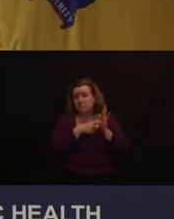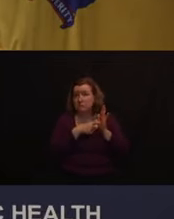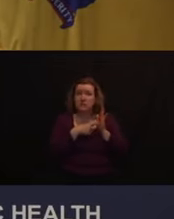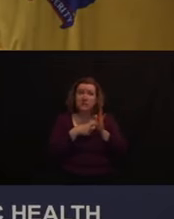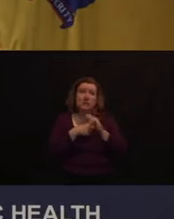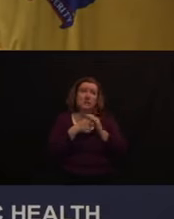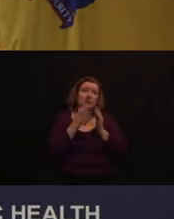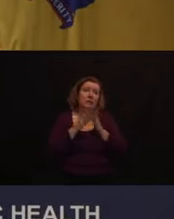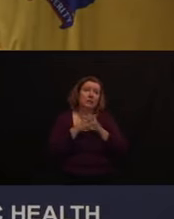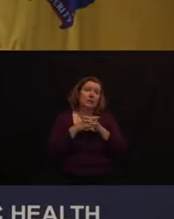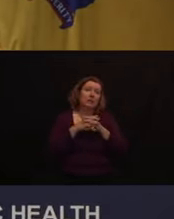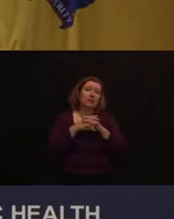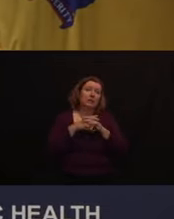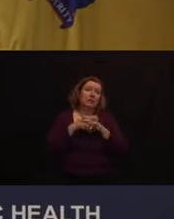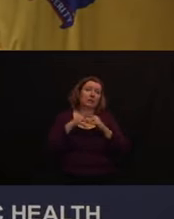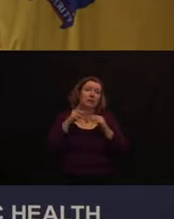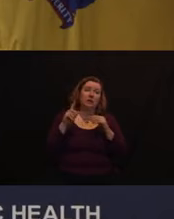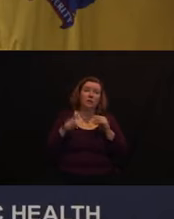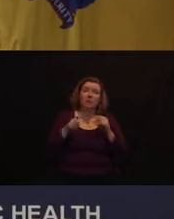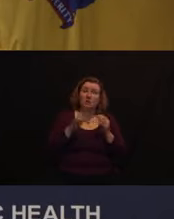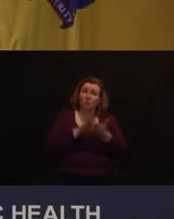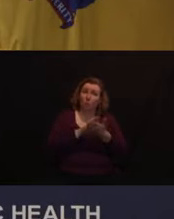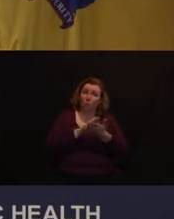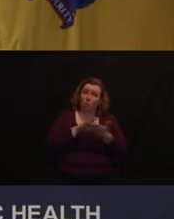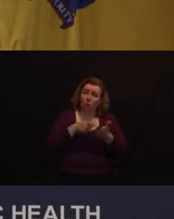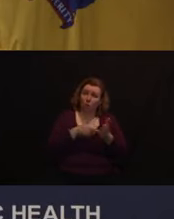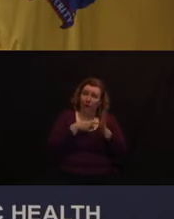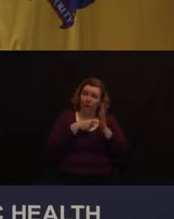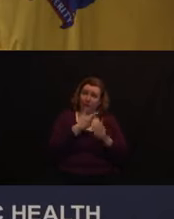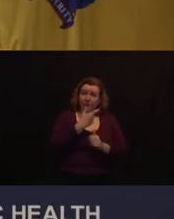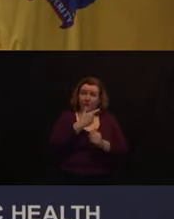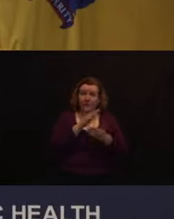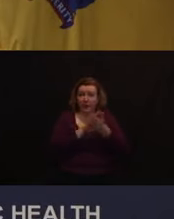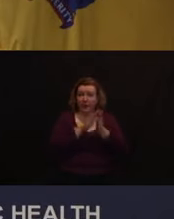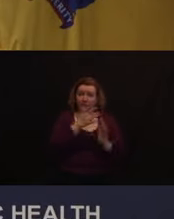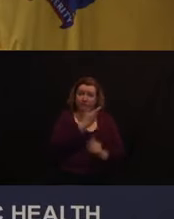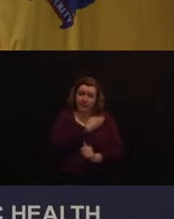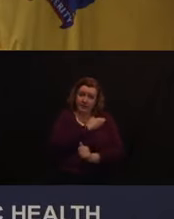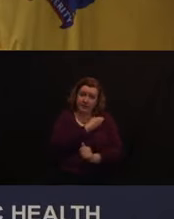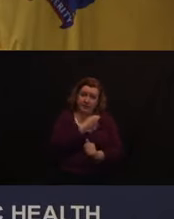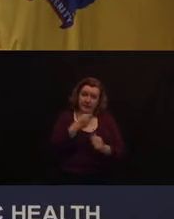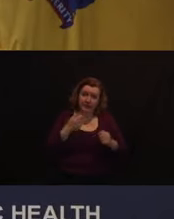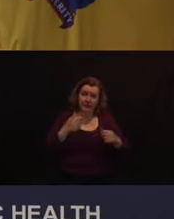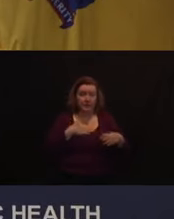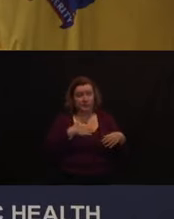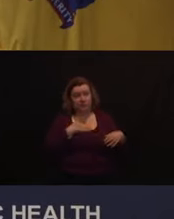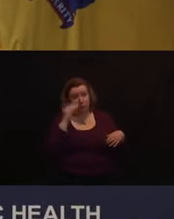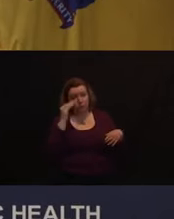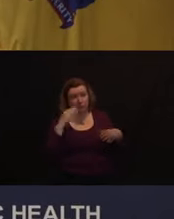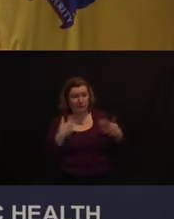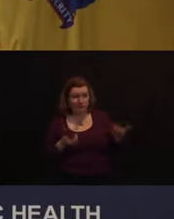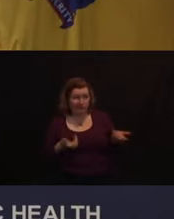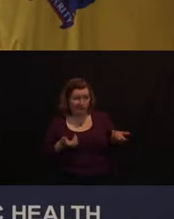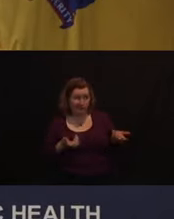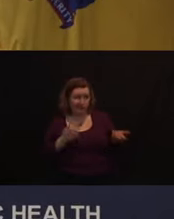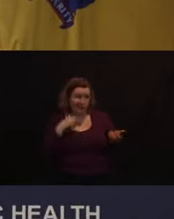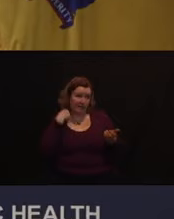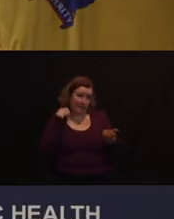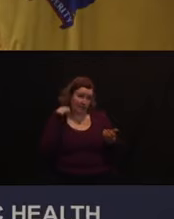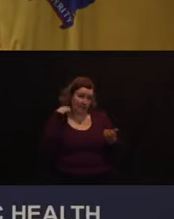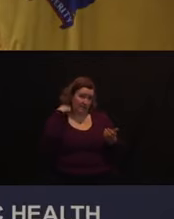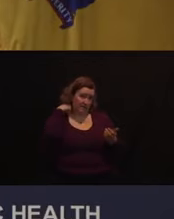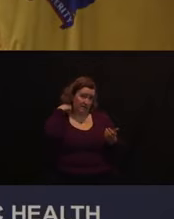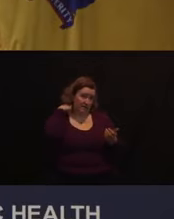Yeah, yeah. I personally am still of the opinion that I think we should want people to get to